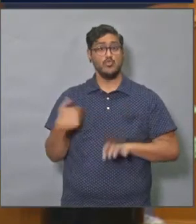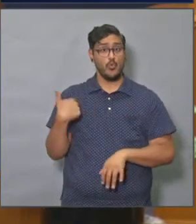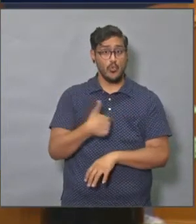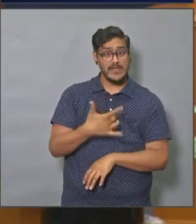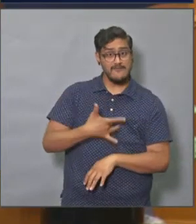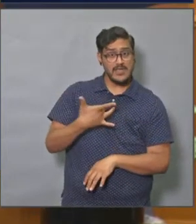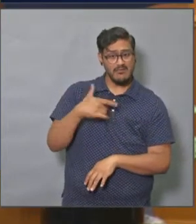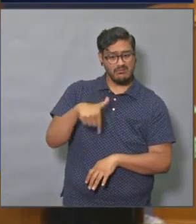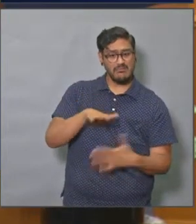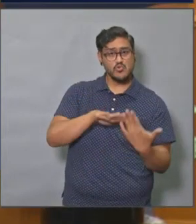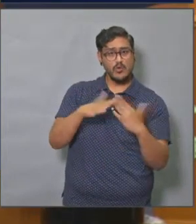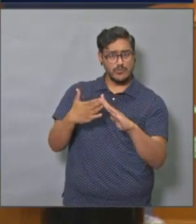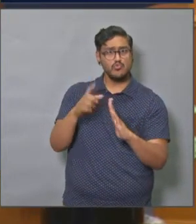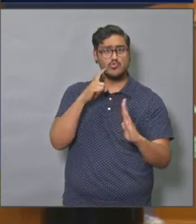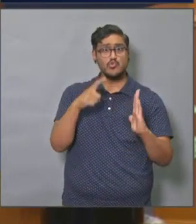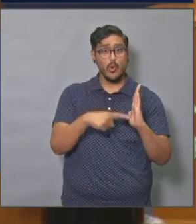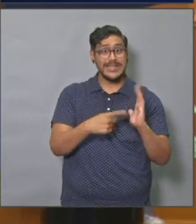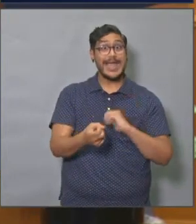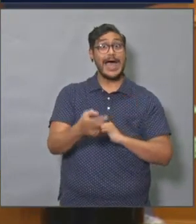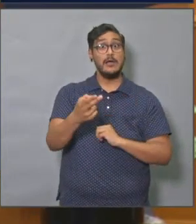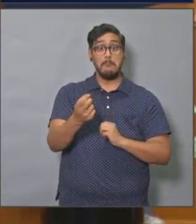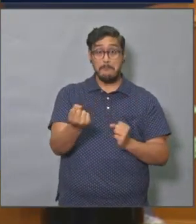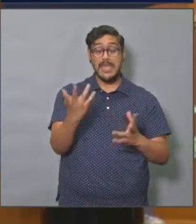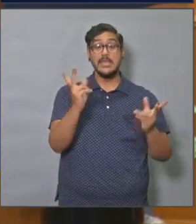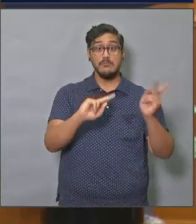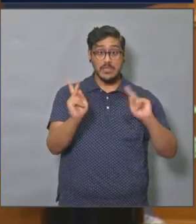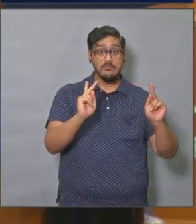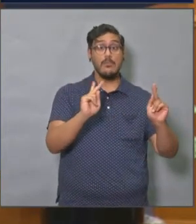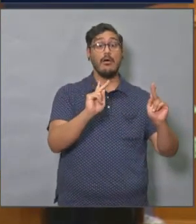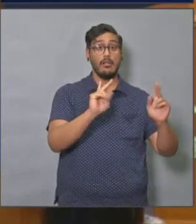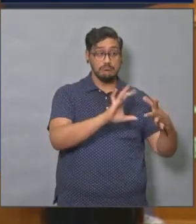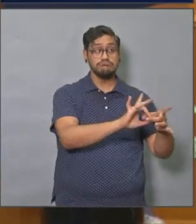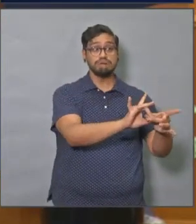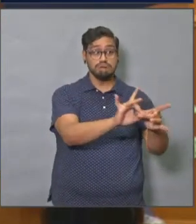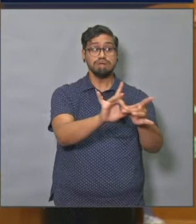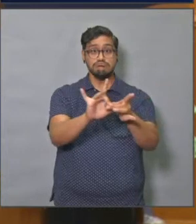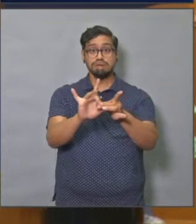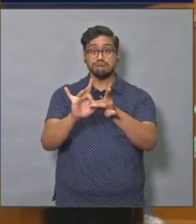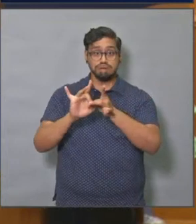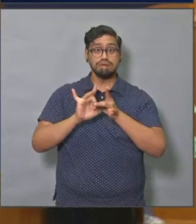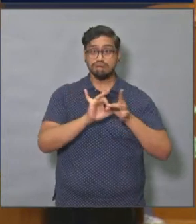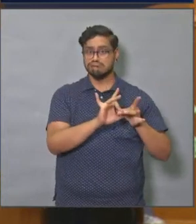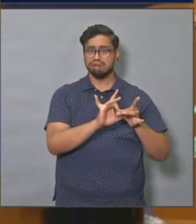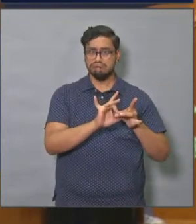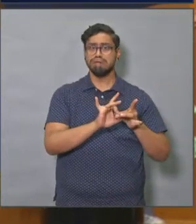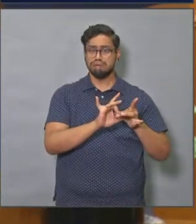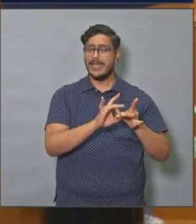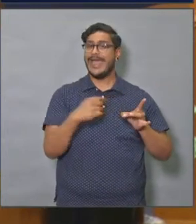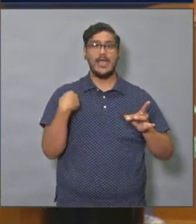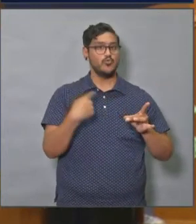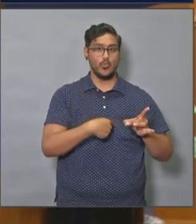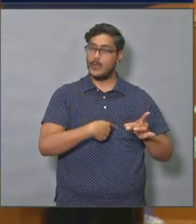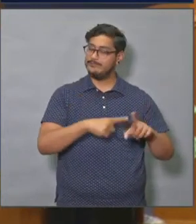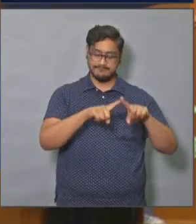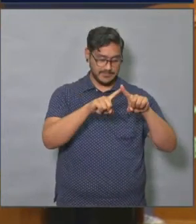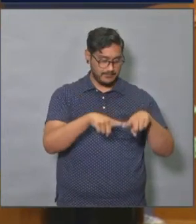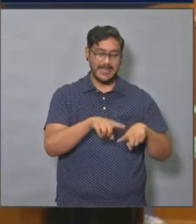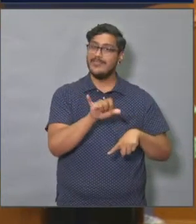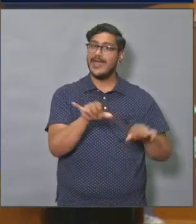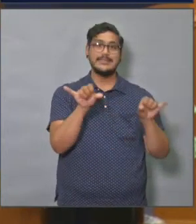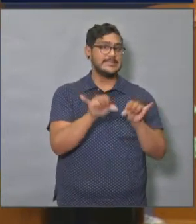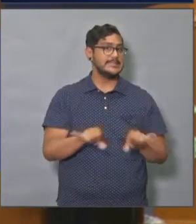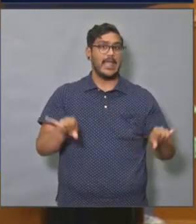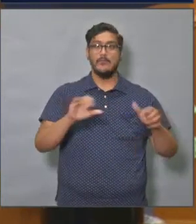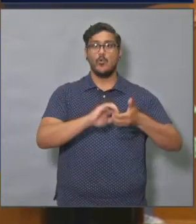we've seen high levels of cooperation that got us here, and we're counting on those very same high levels of